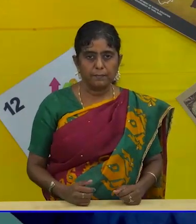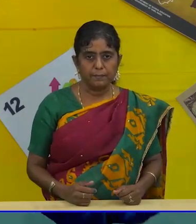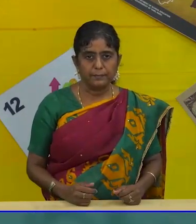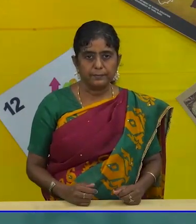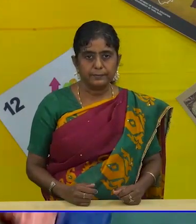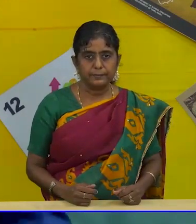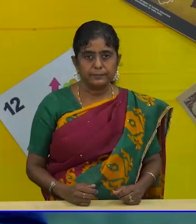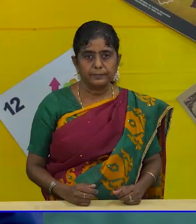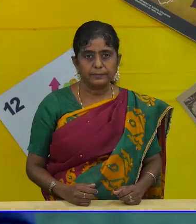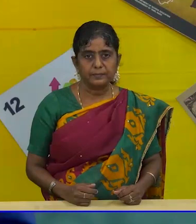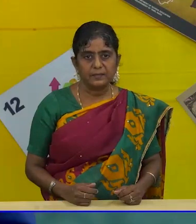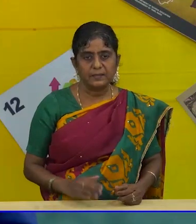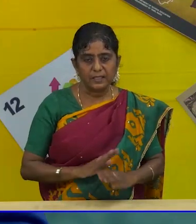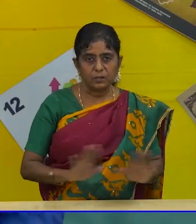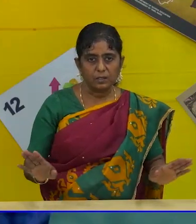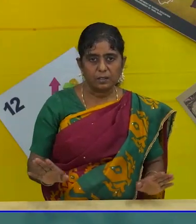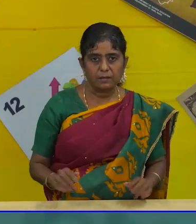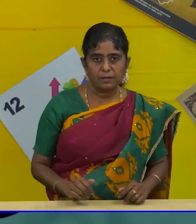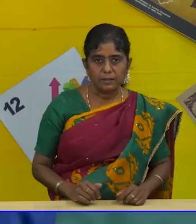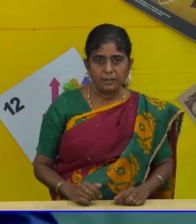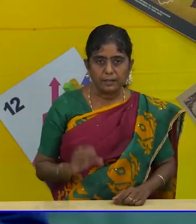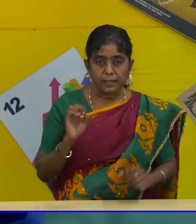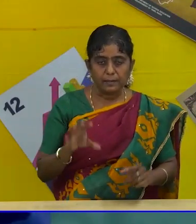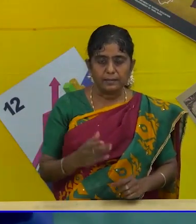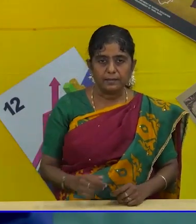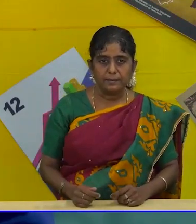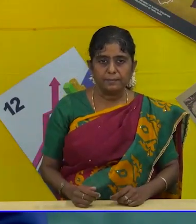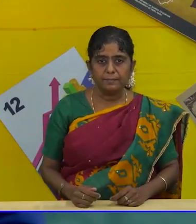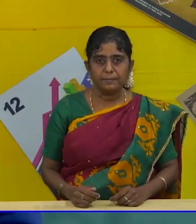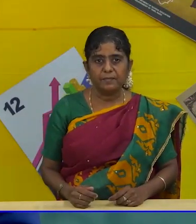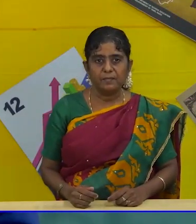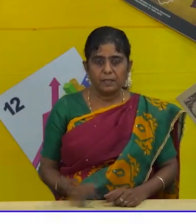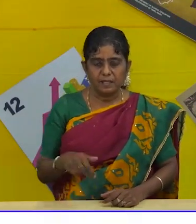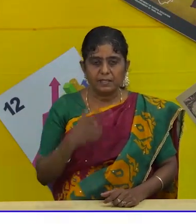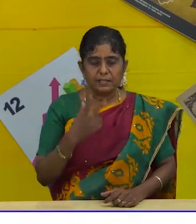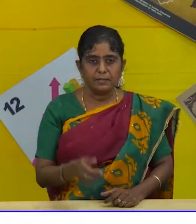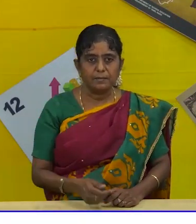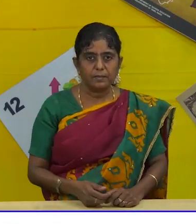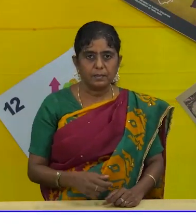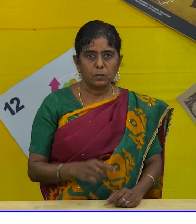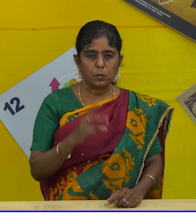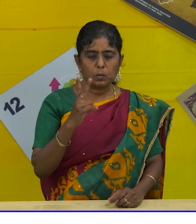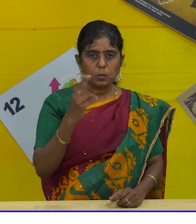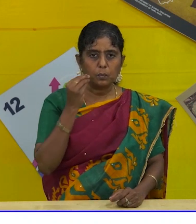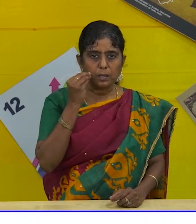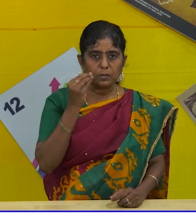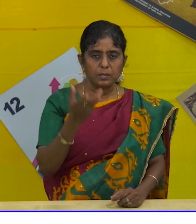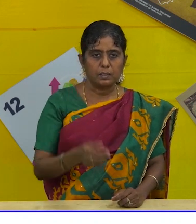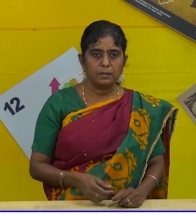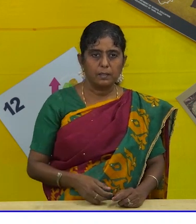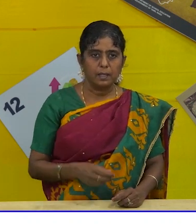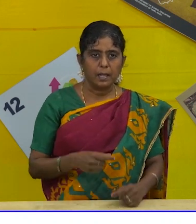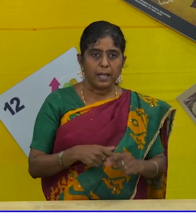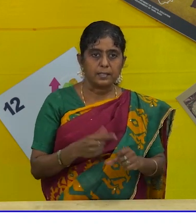many solutions. That's all in your 10th standard idea. Let's go for a simple question, 2 mark